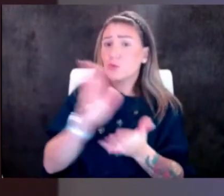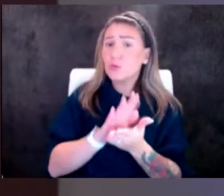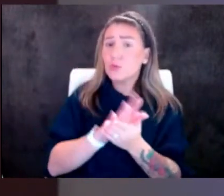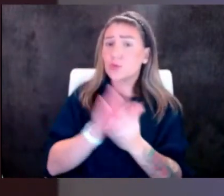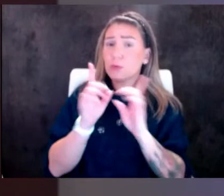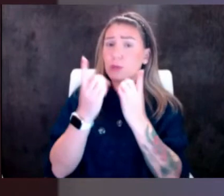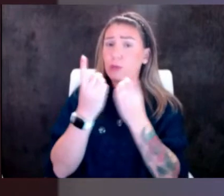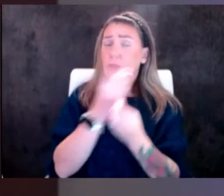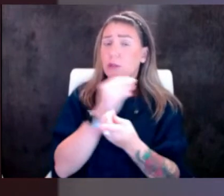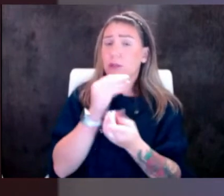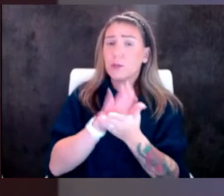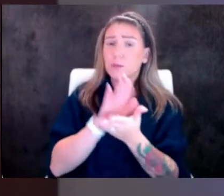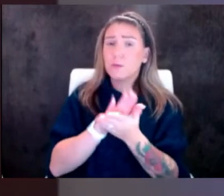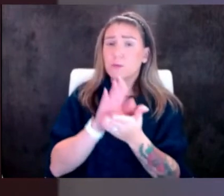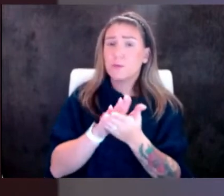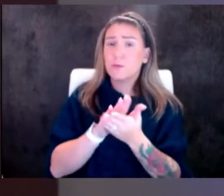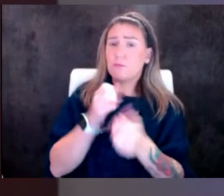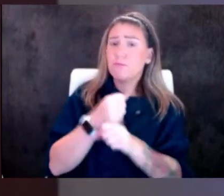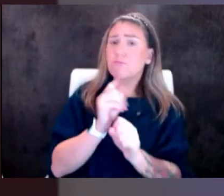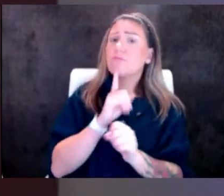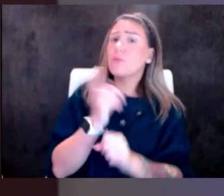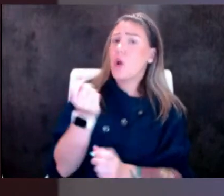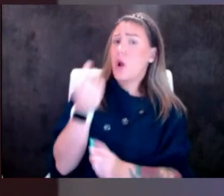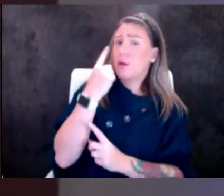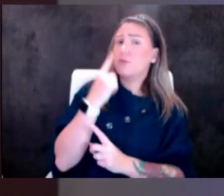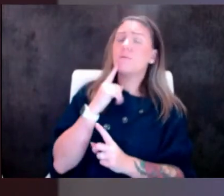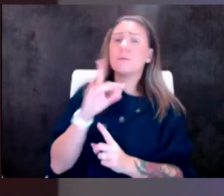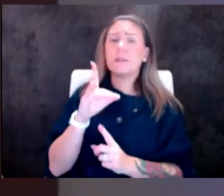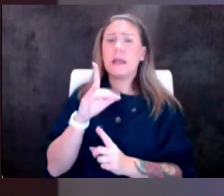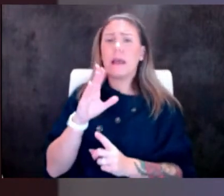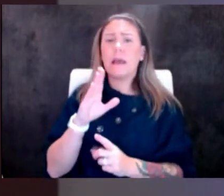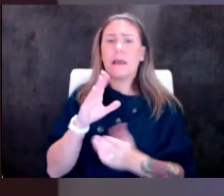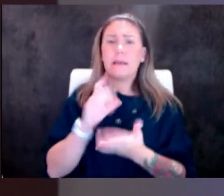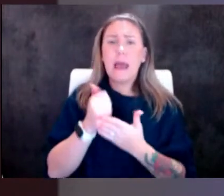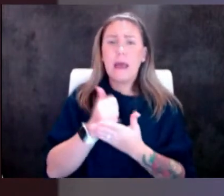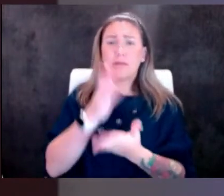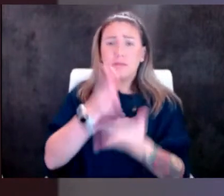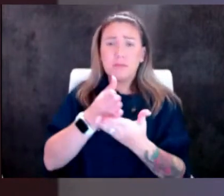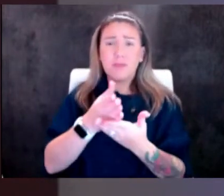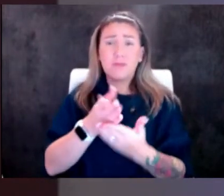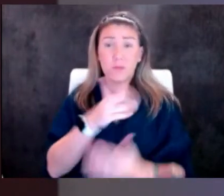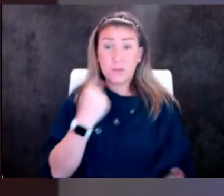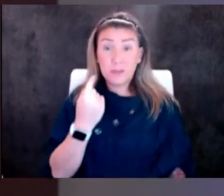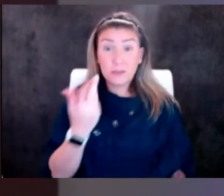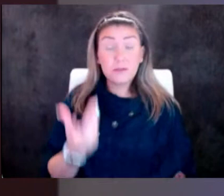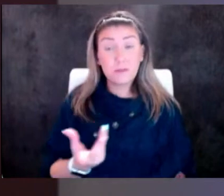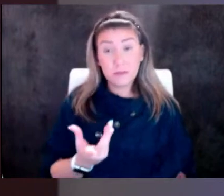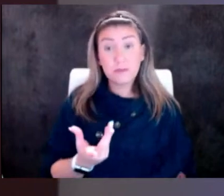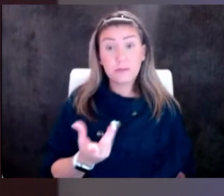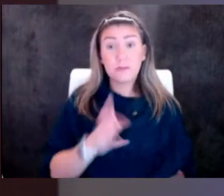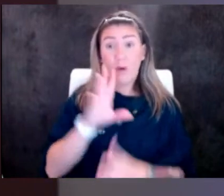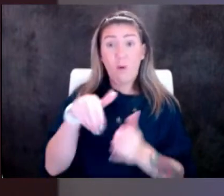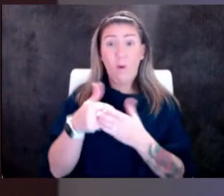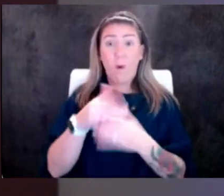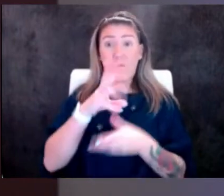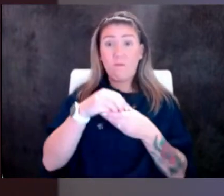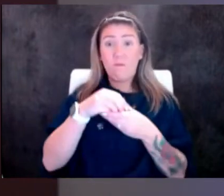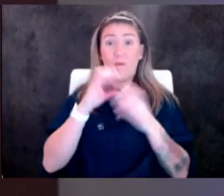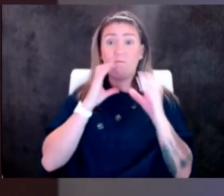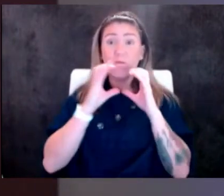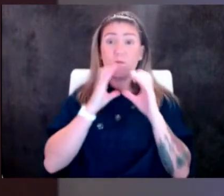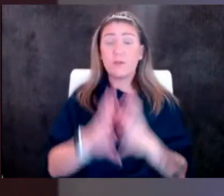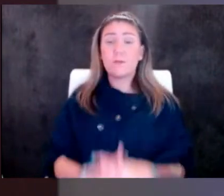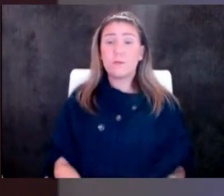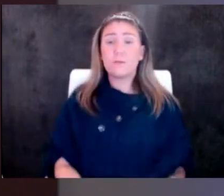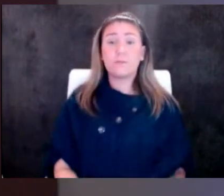understand what they're doing to help mitigate the risk, it would all be in that conversation. Oh, Yeah.